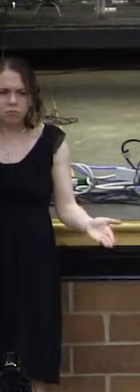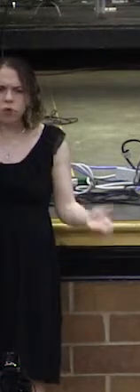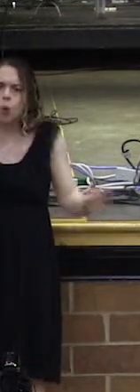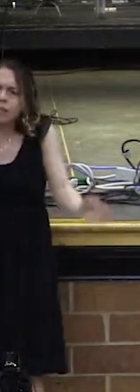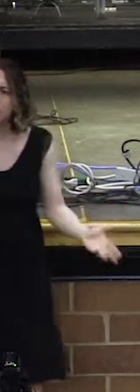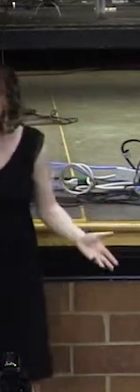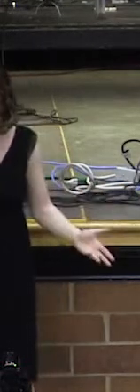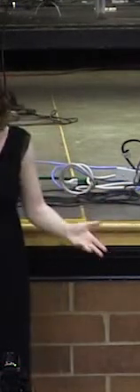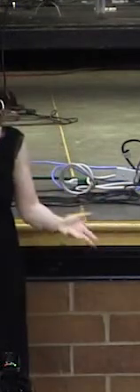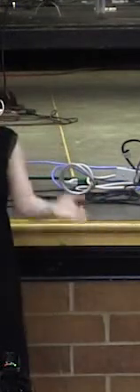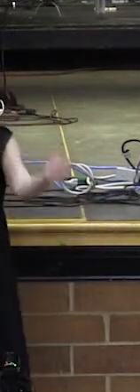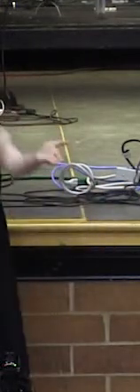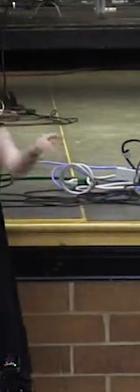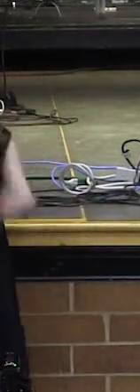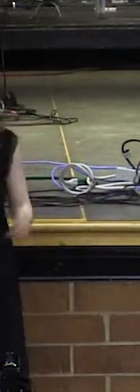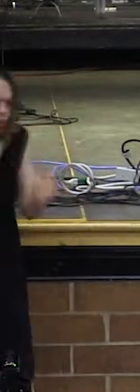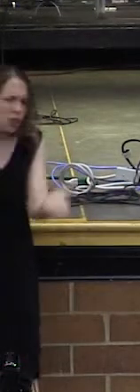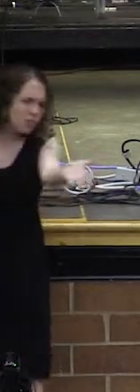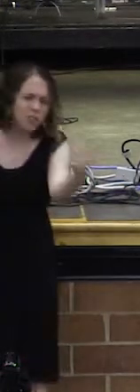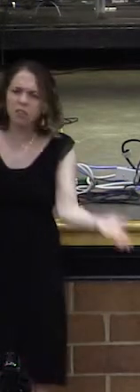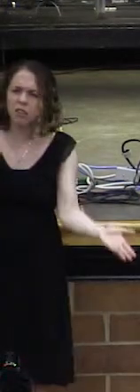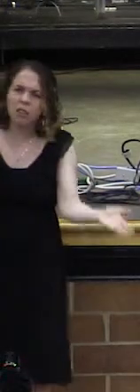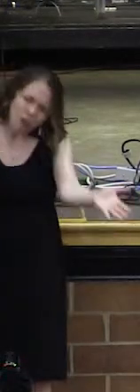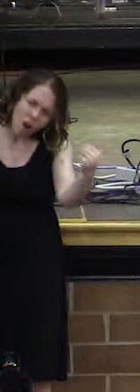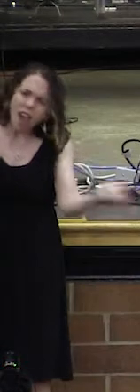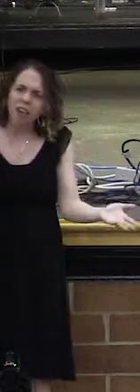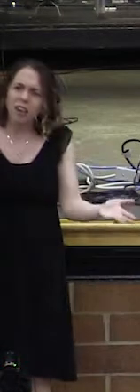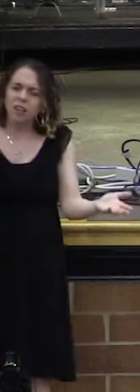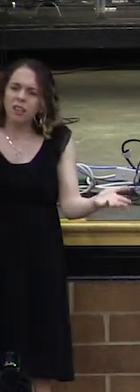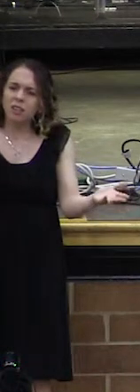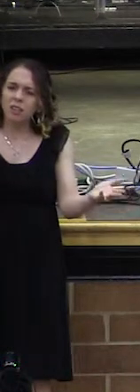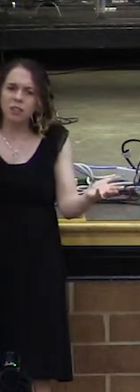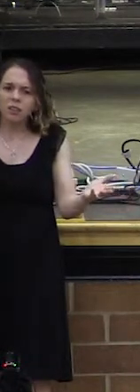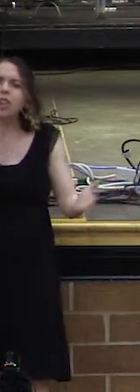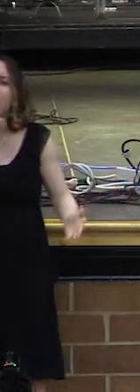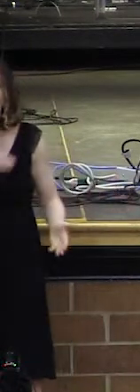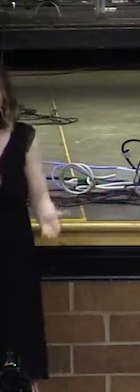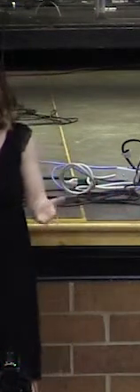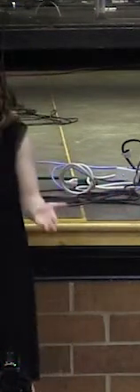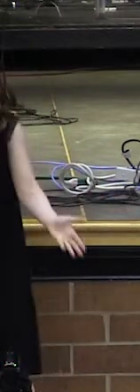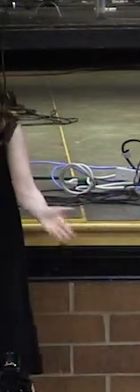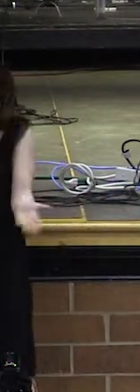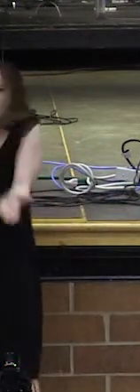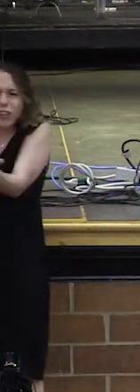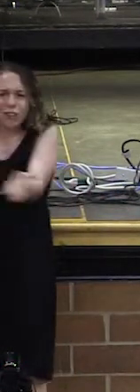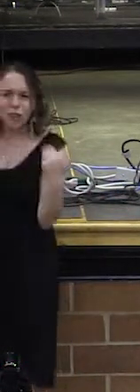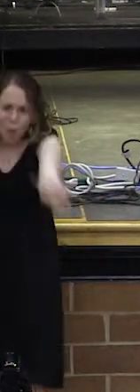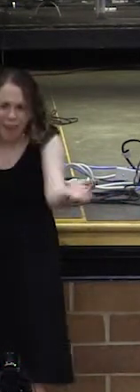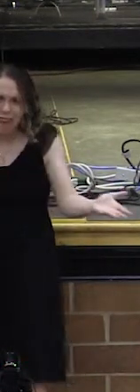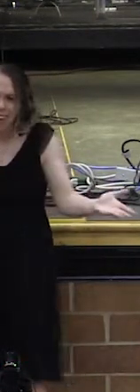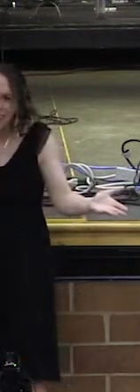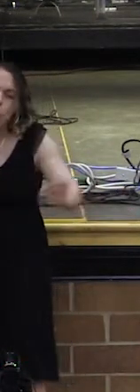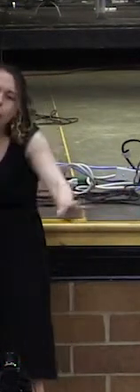God has appeared to all men teaching us to say no to ungodliness Grace is never an excuse to go in sin Hallelujah